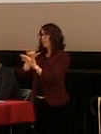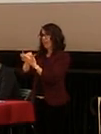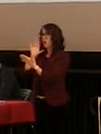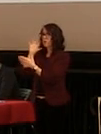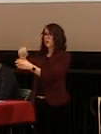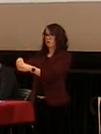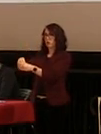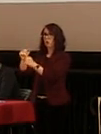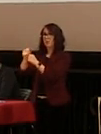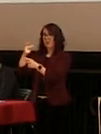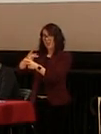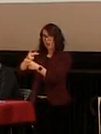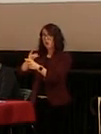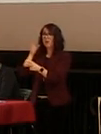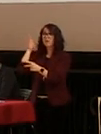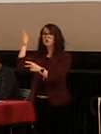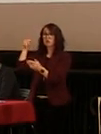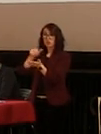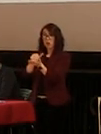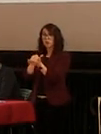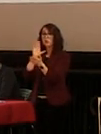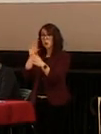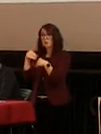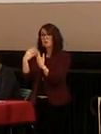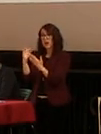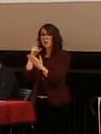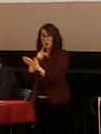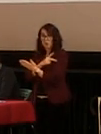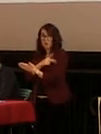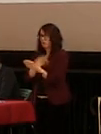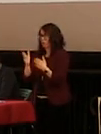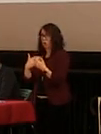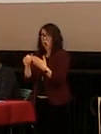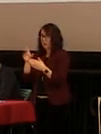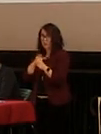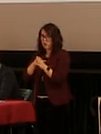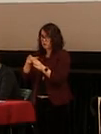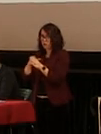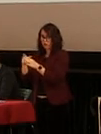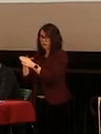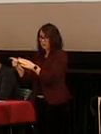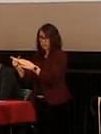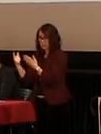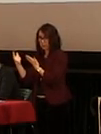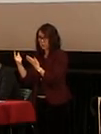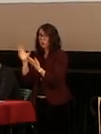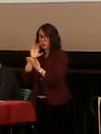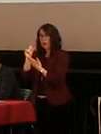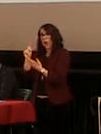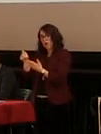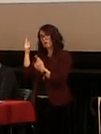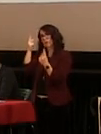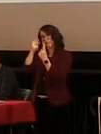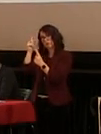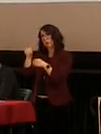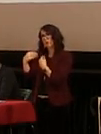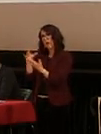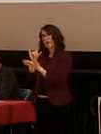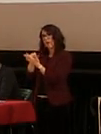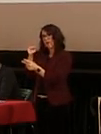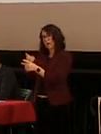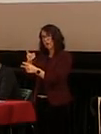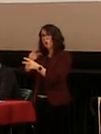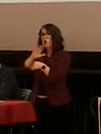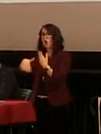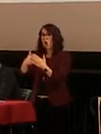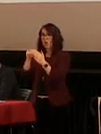be providing for patients regardless of the specialty that they go into, that all individuals are